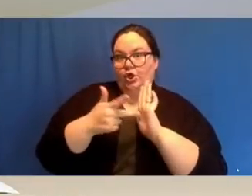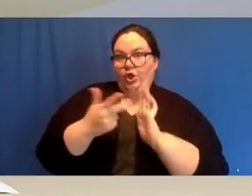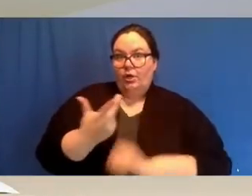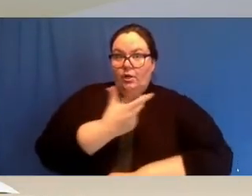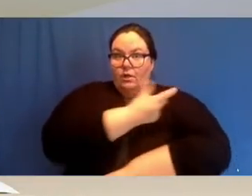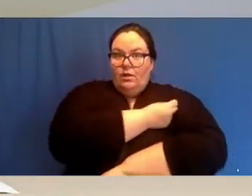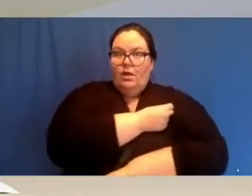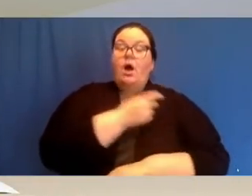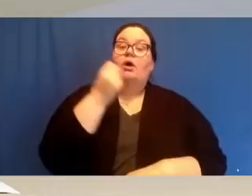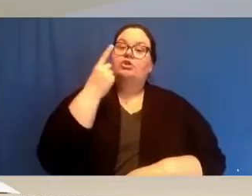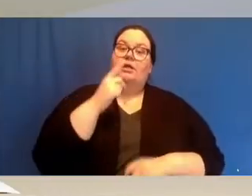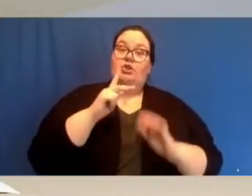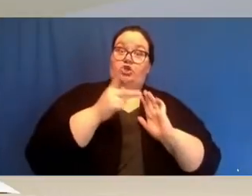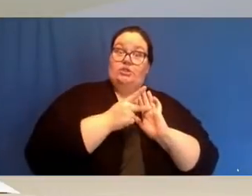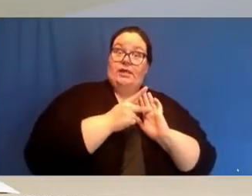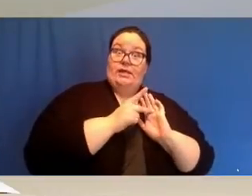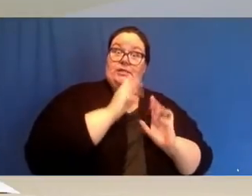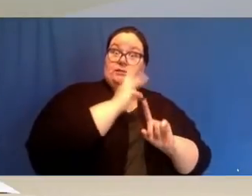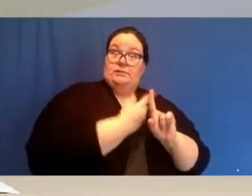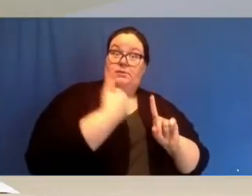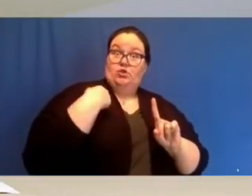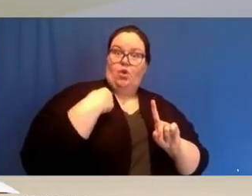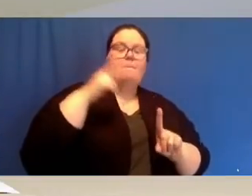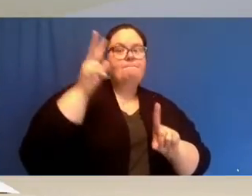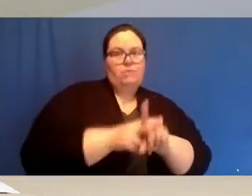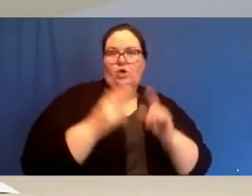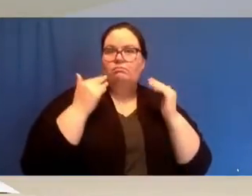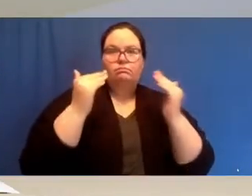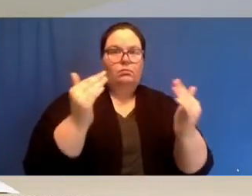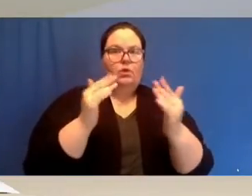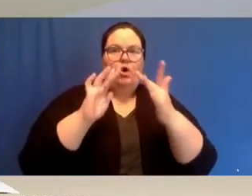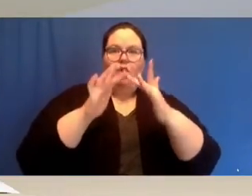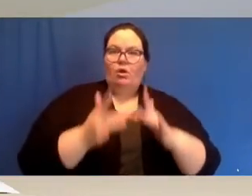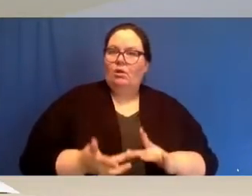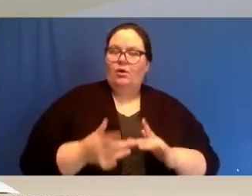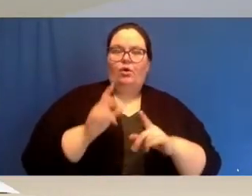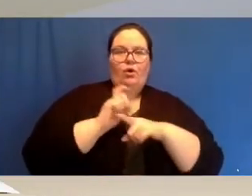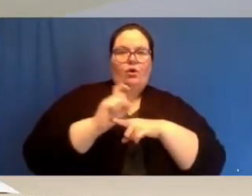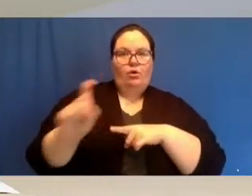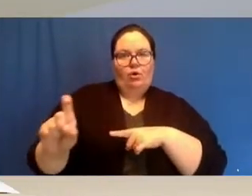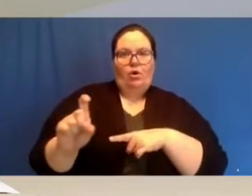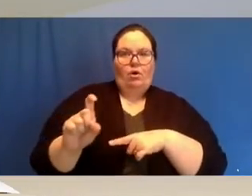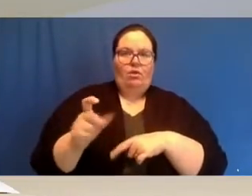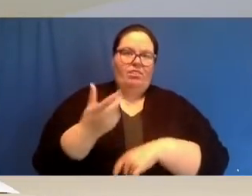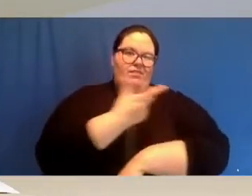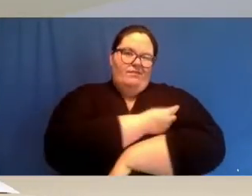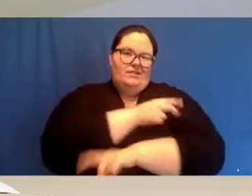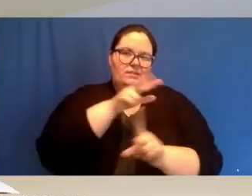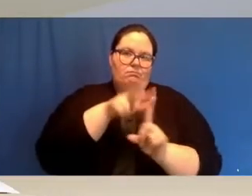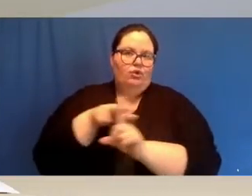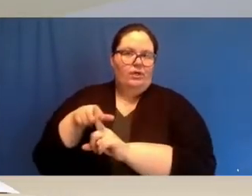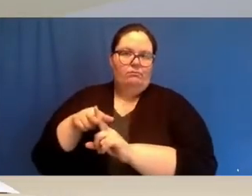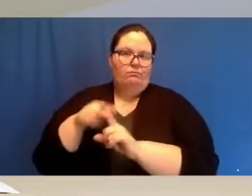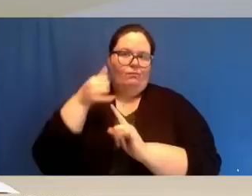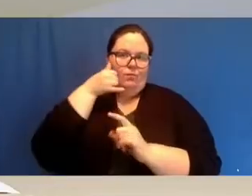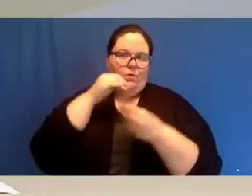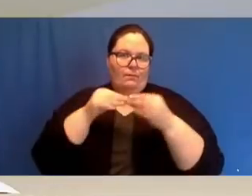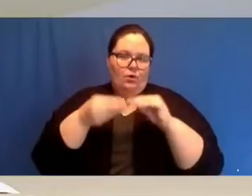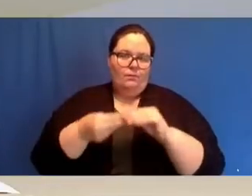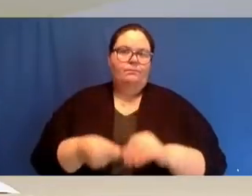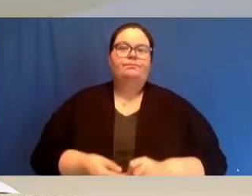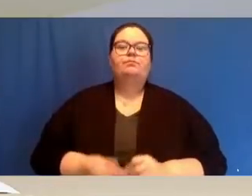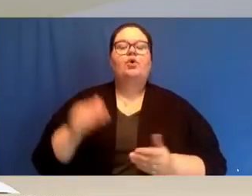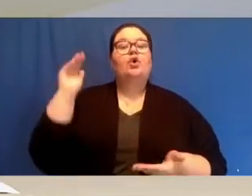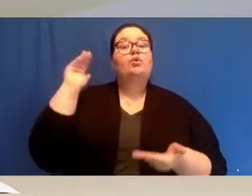your last dose, please book an appointment online or call the vaccine booking line. Reduce